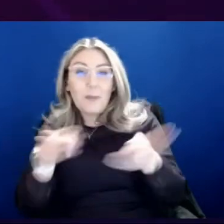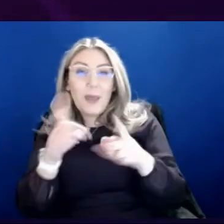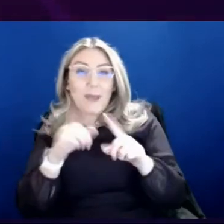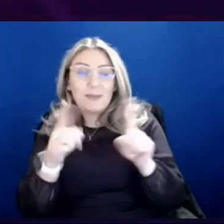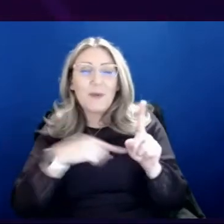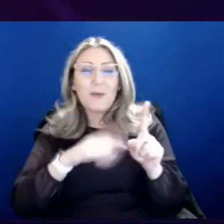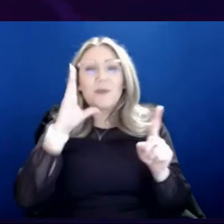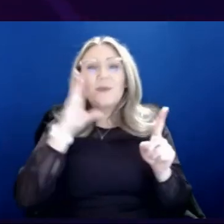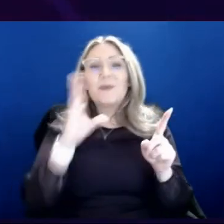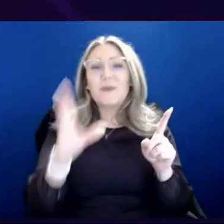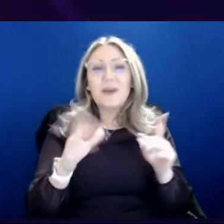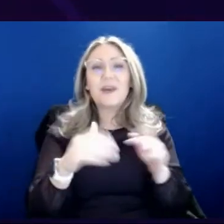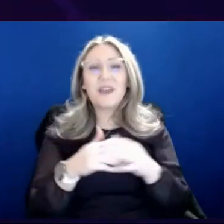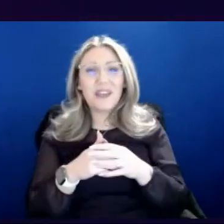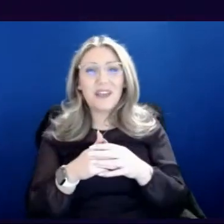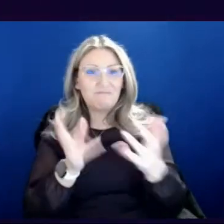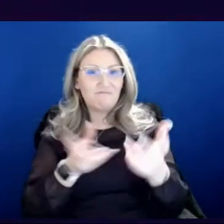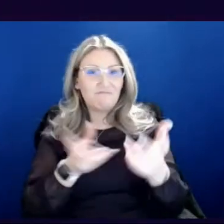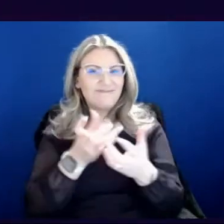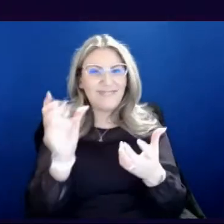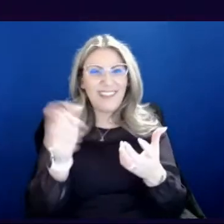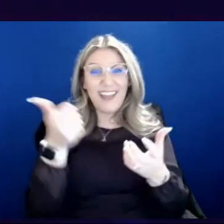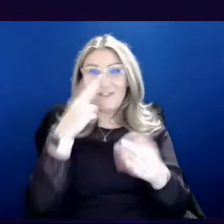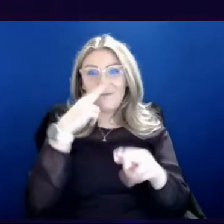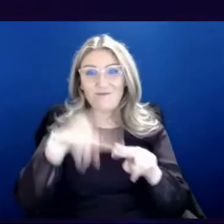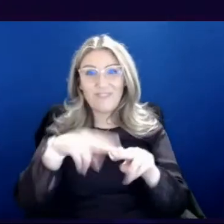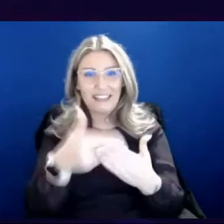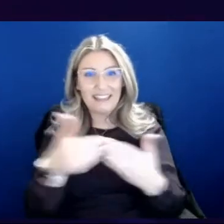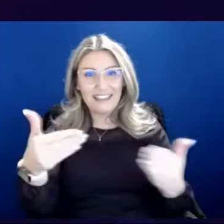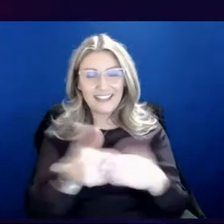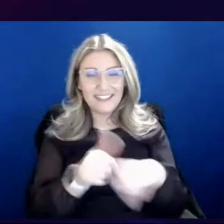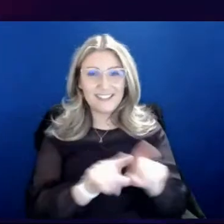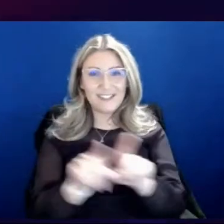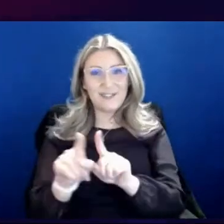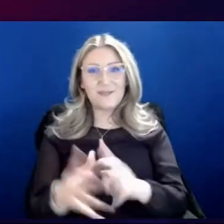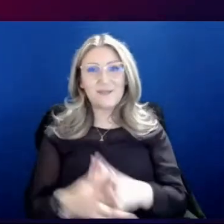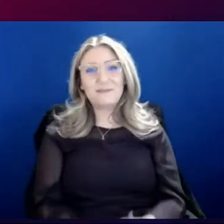definitely fit some other fun things in there as well.